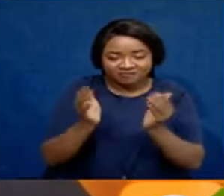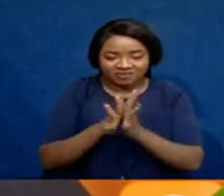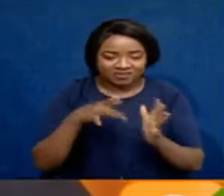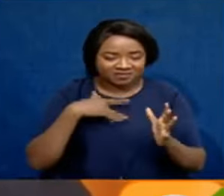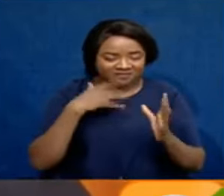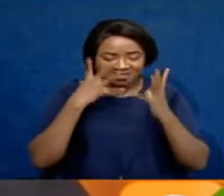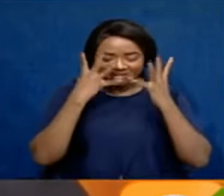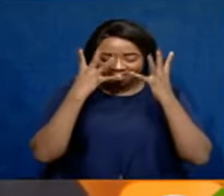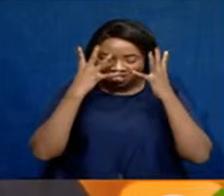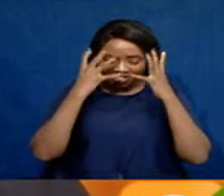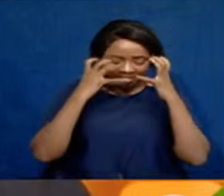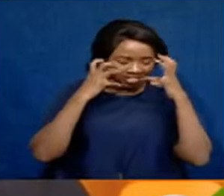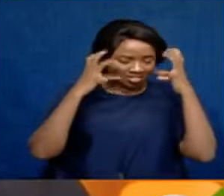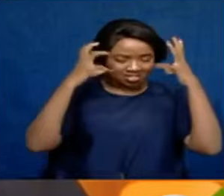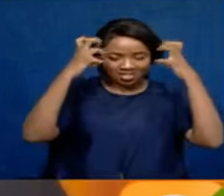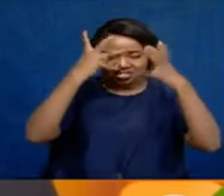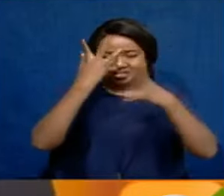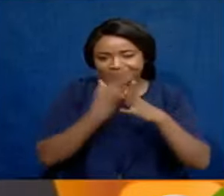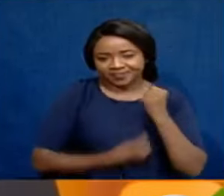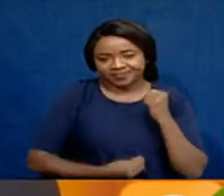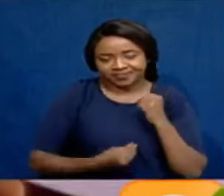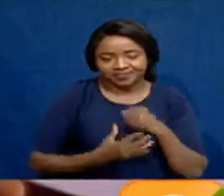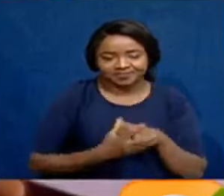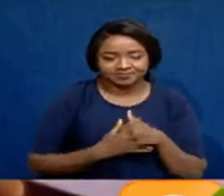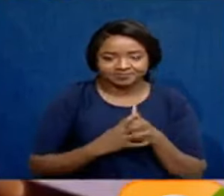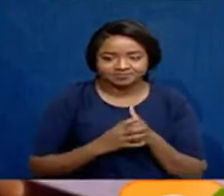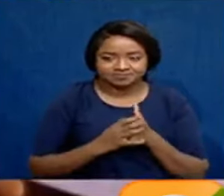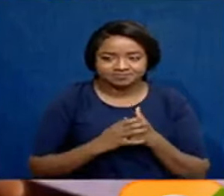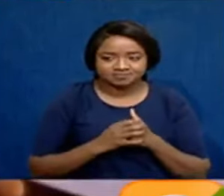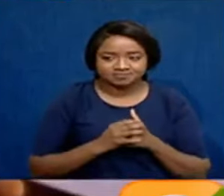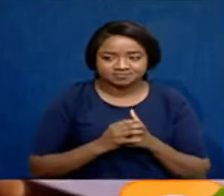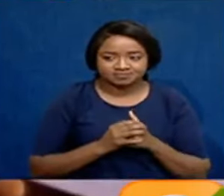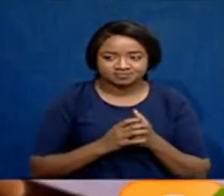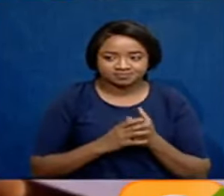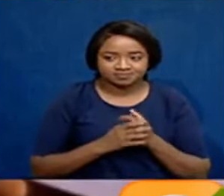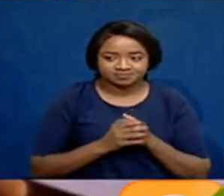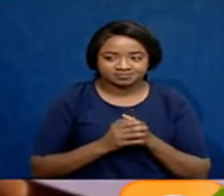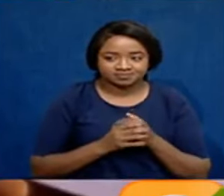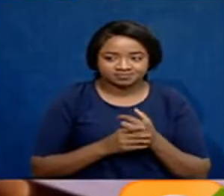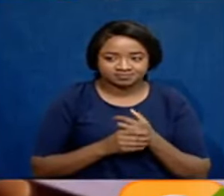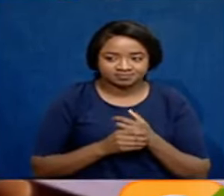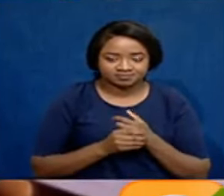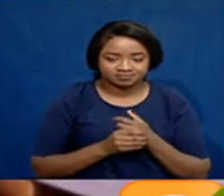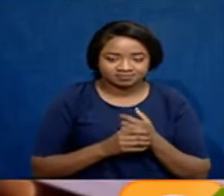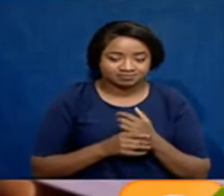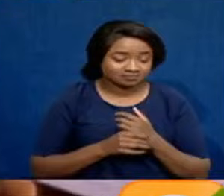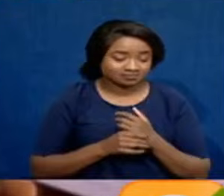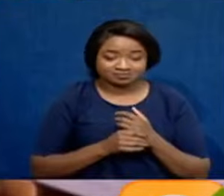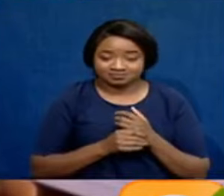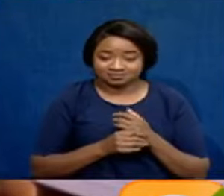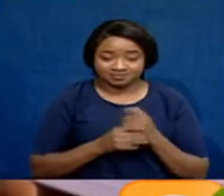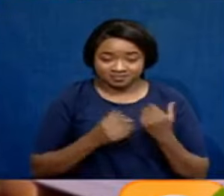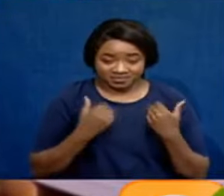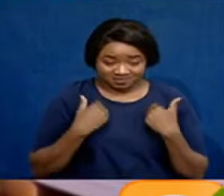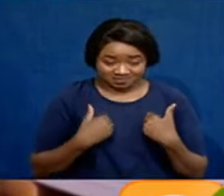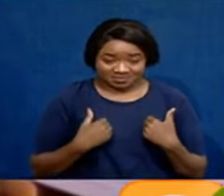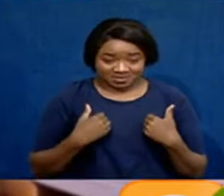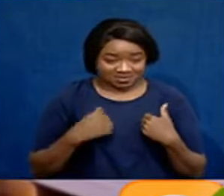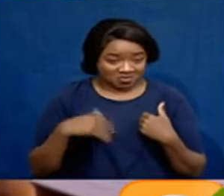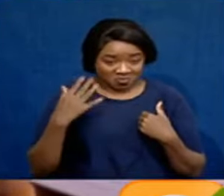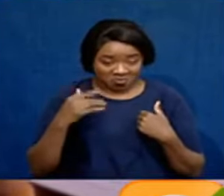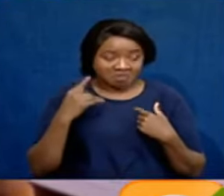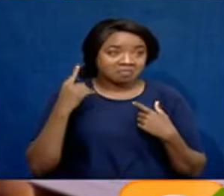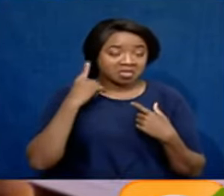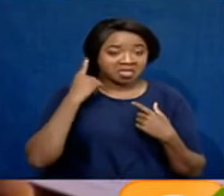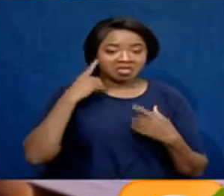disturbed. Mm-hmm. Yes. Phoebe, this is not a conversation that I have often encountered. We hear